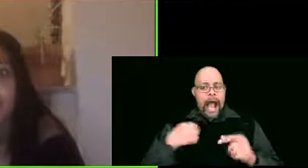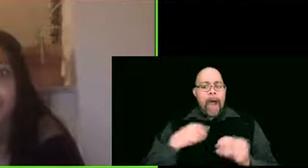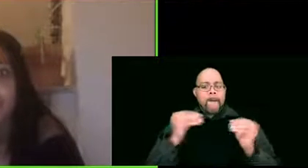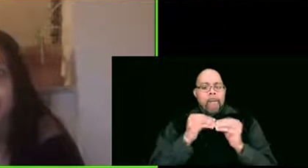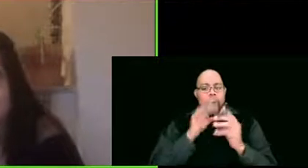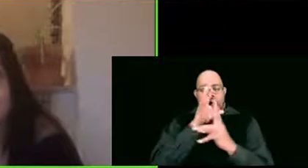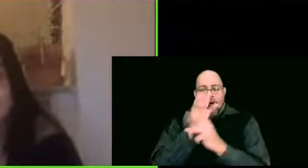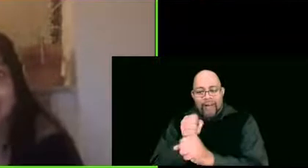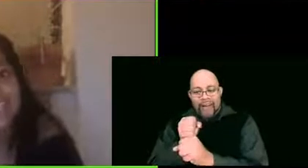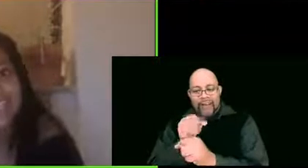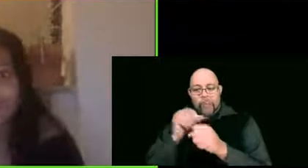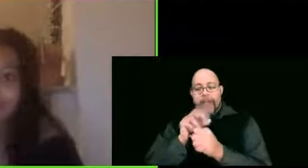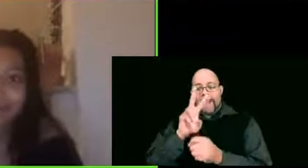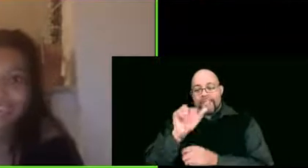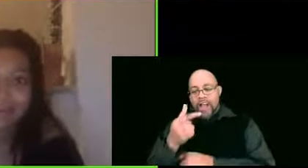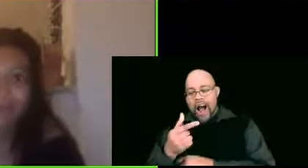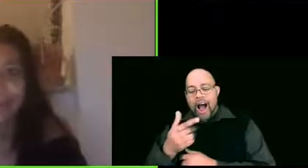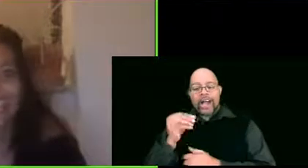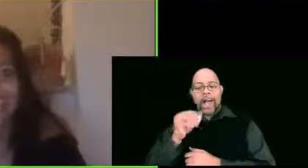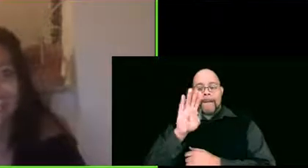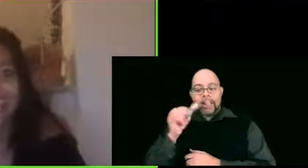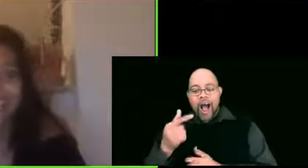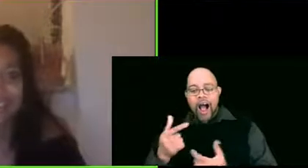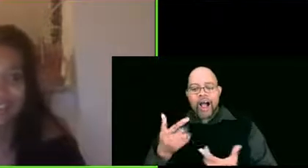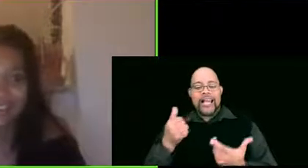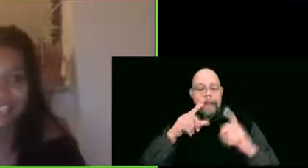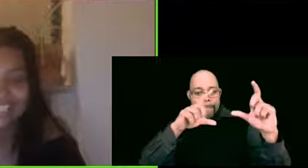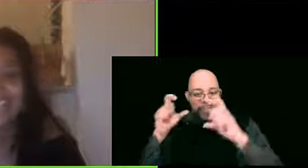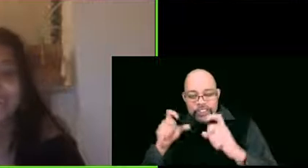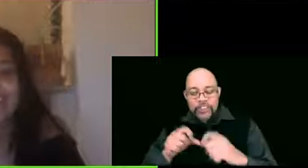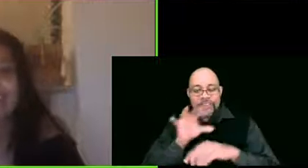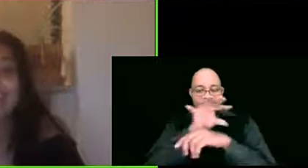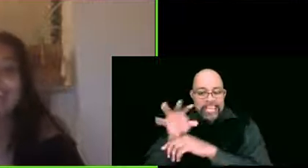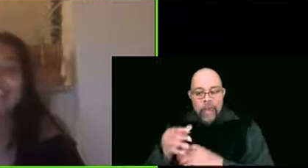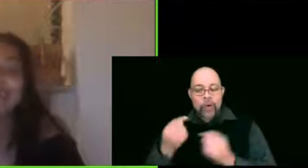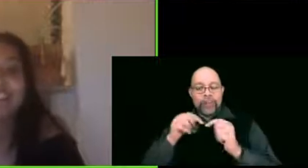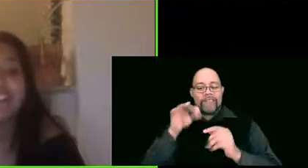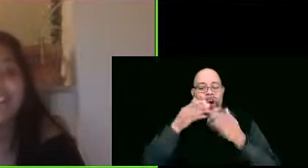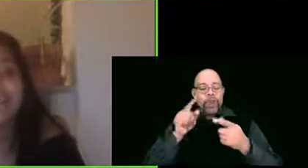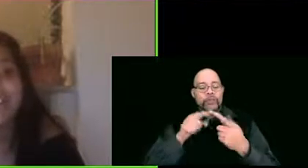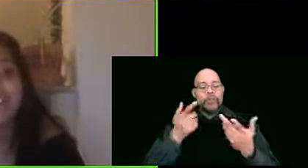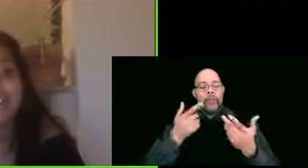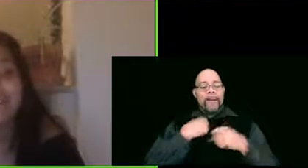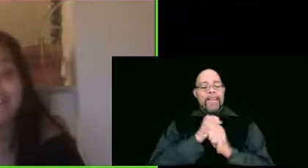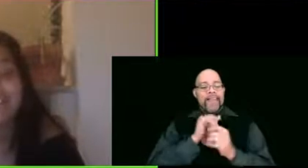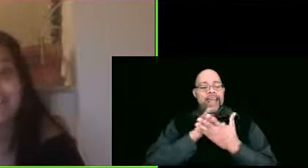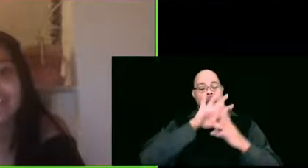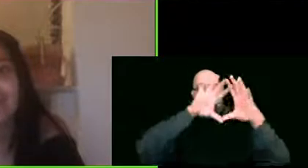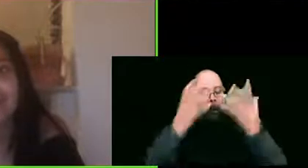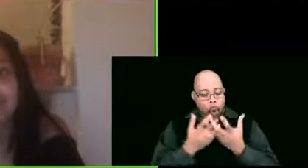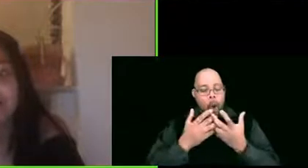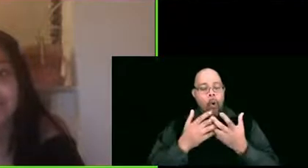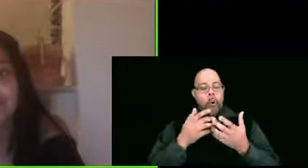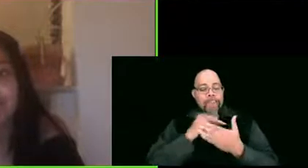I was more involved in vlogging and blogging and taking photos and taking videos and trying to find a way to kind of make